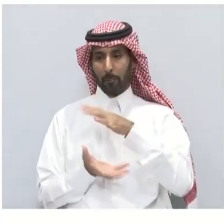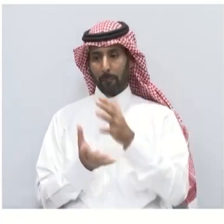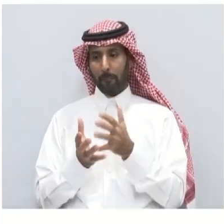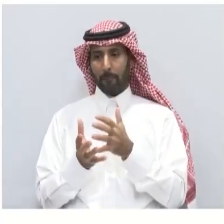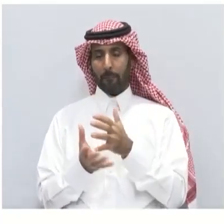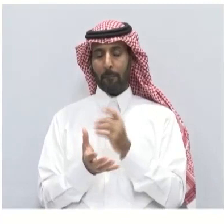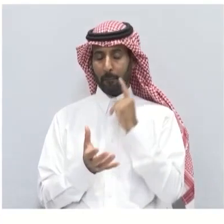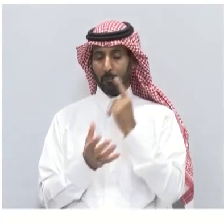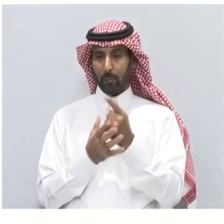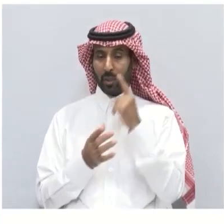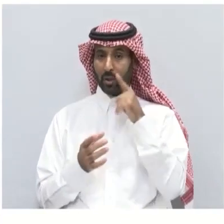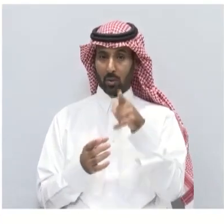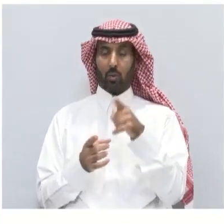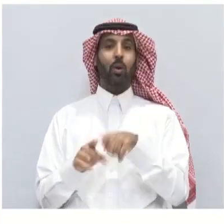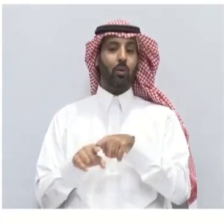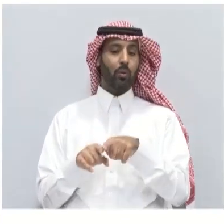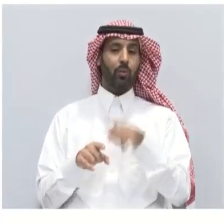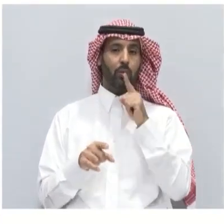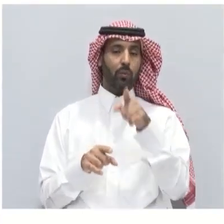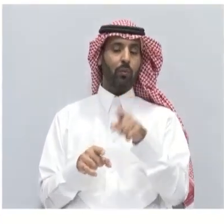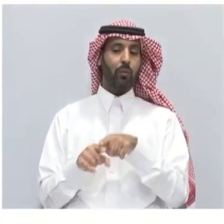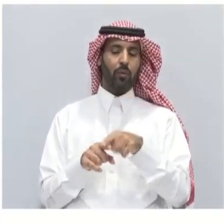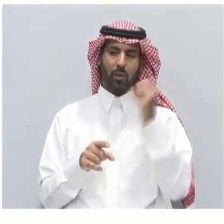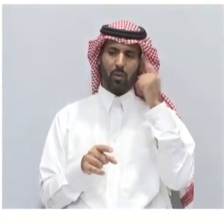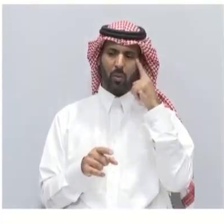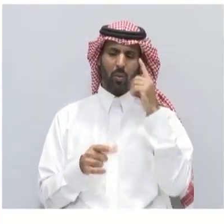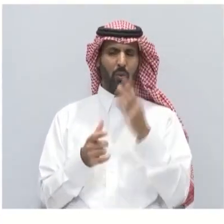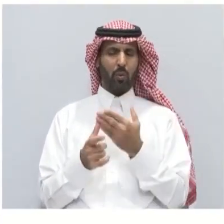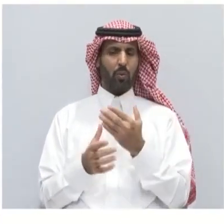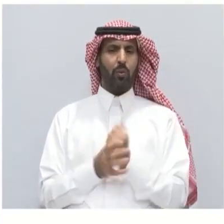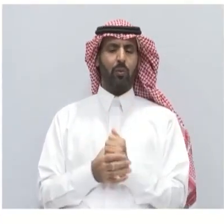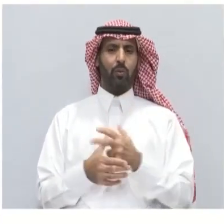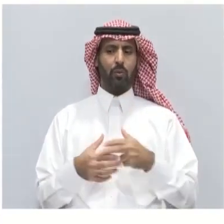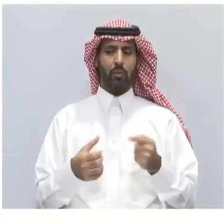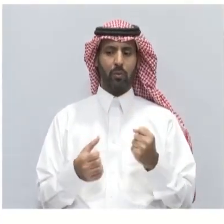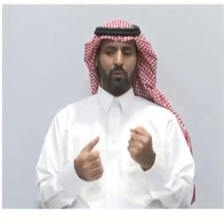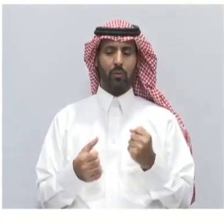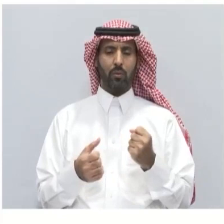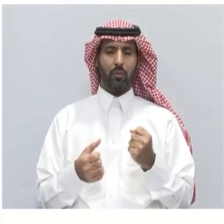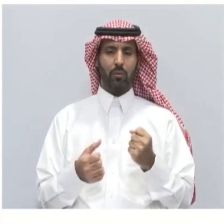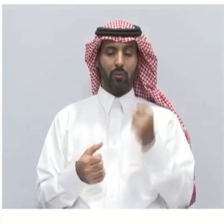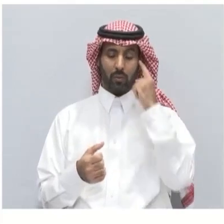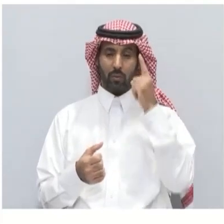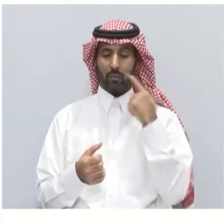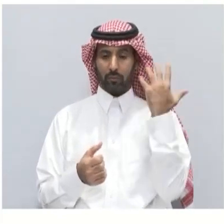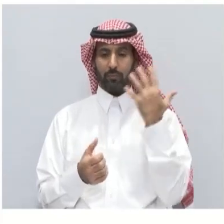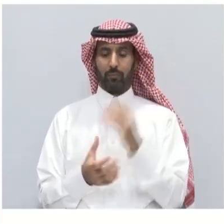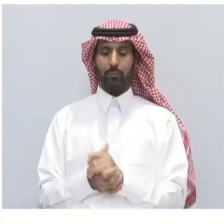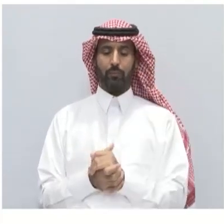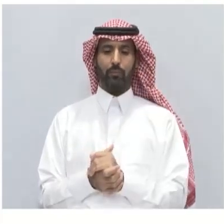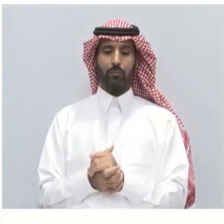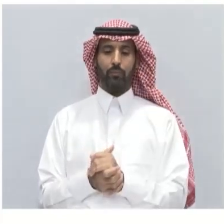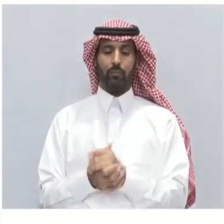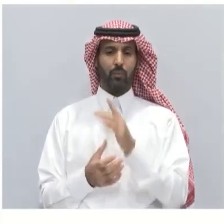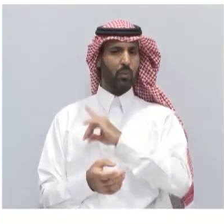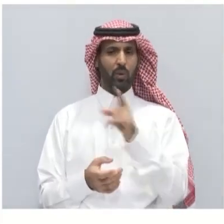your friends try to discuss, to come up with a solution, and to come up with an idea. So this is brainstorming.